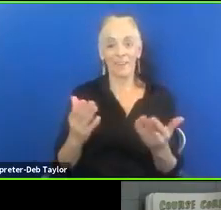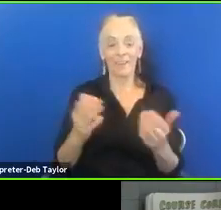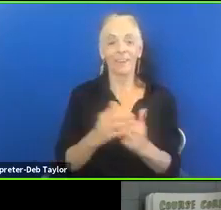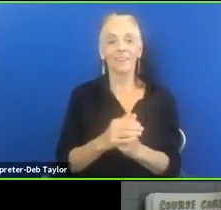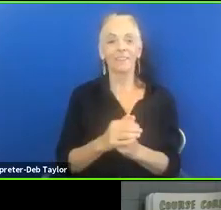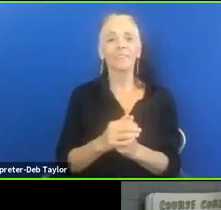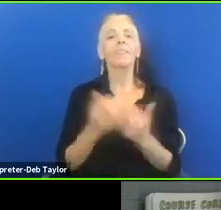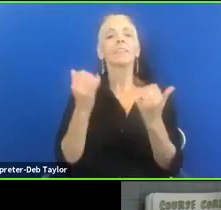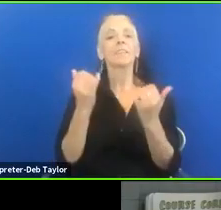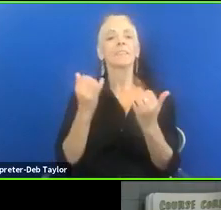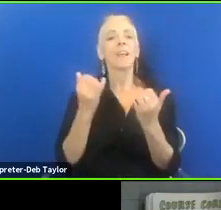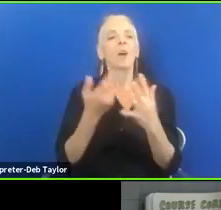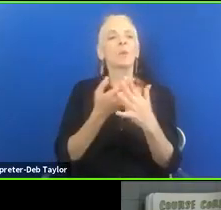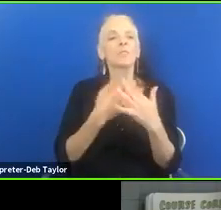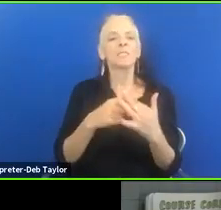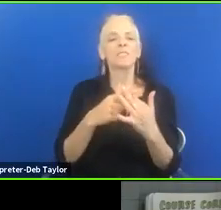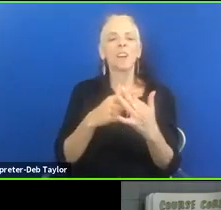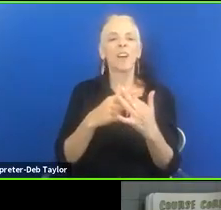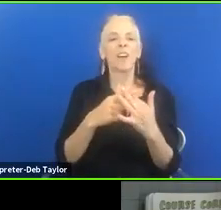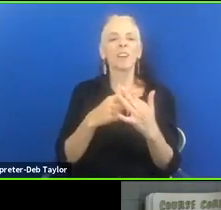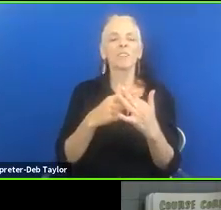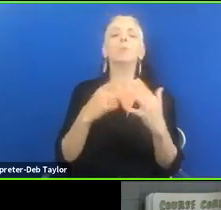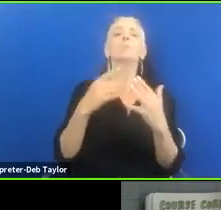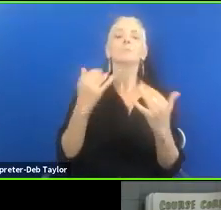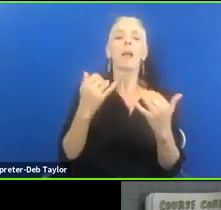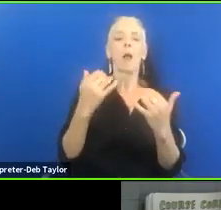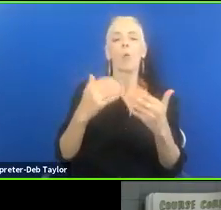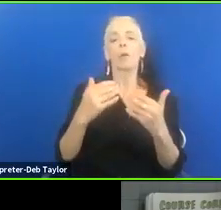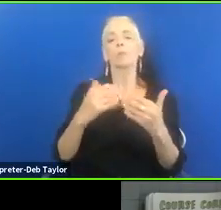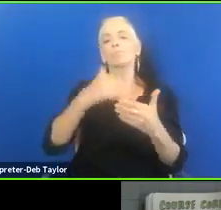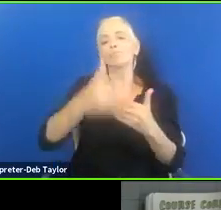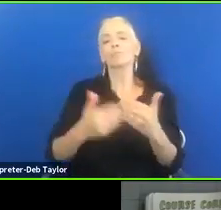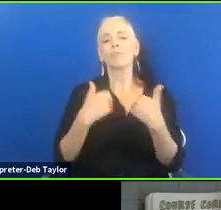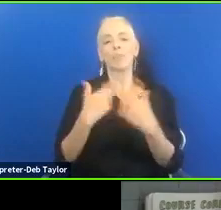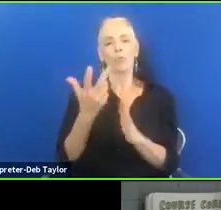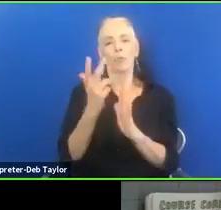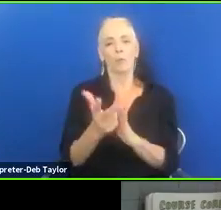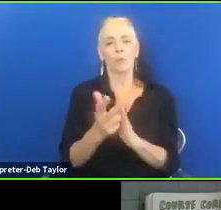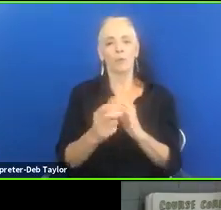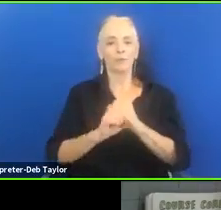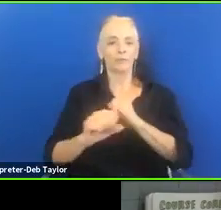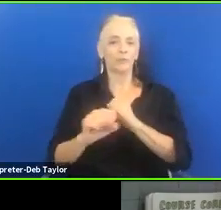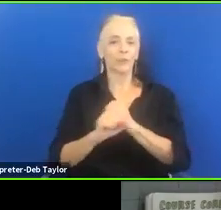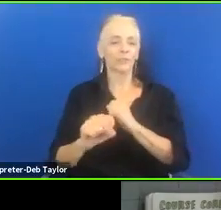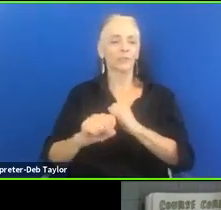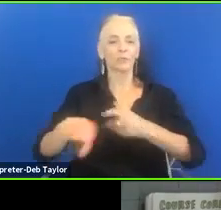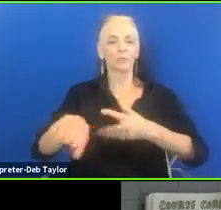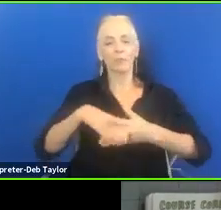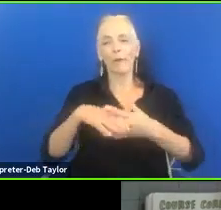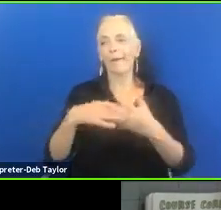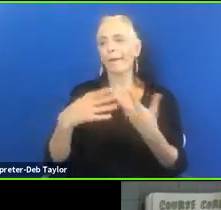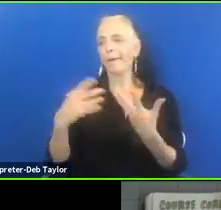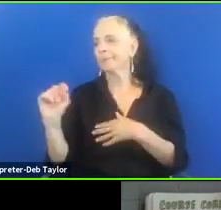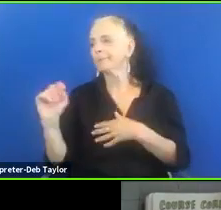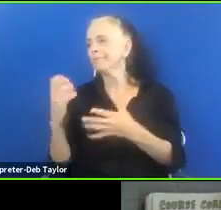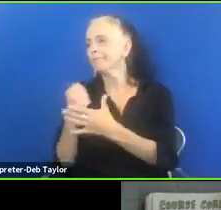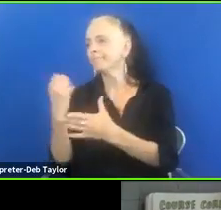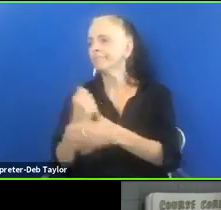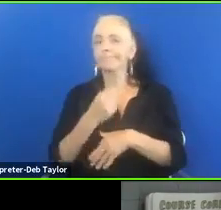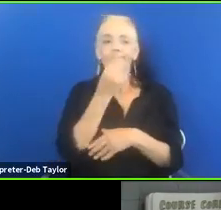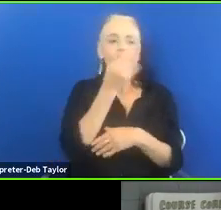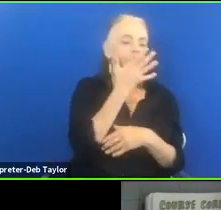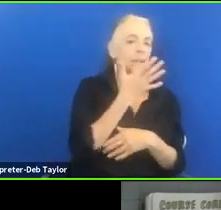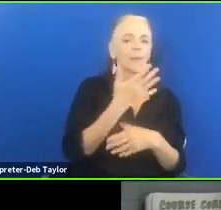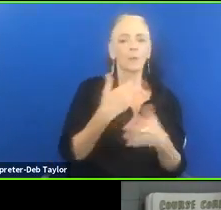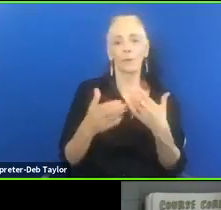move into a 3-minute stretch break here so that we can go ahead and take care of our needs, stretch, grab a snack, use the restroom, whatever you need to